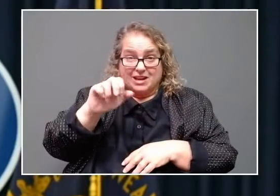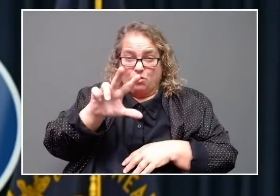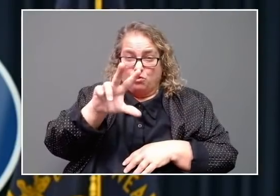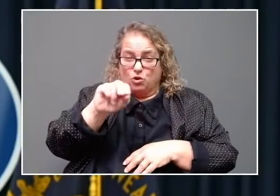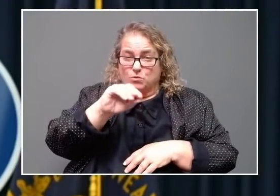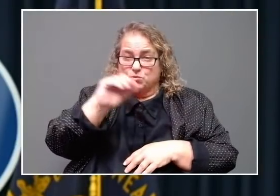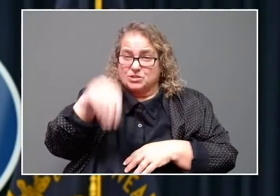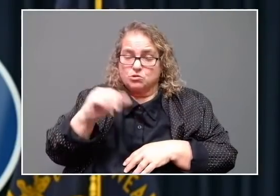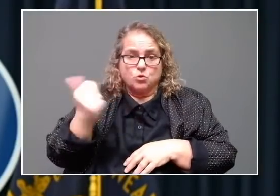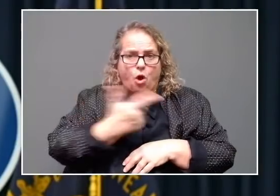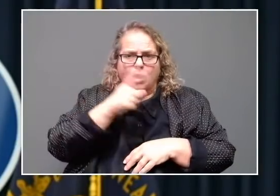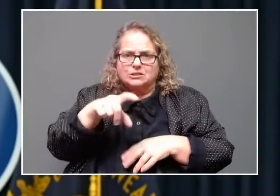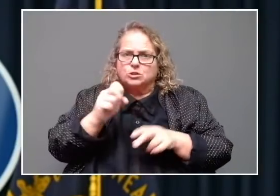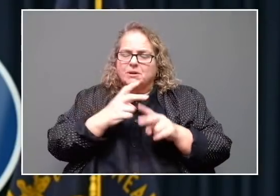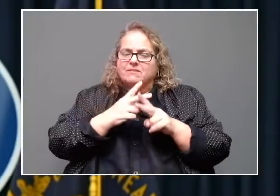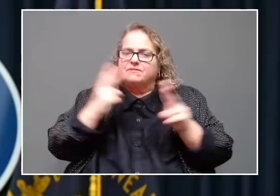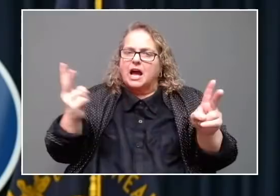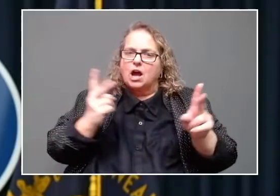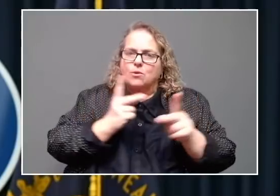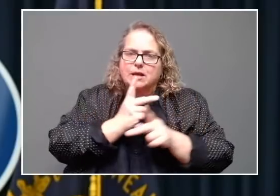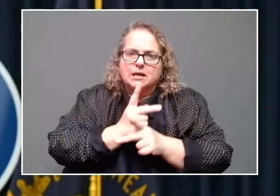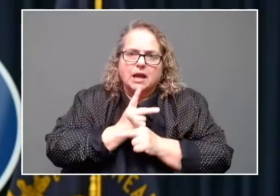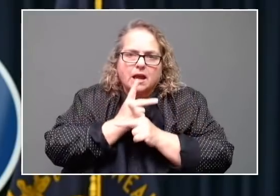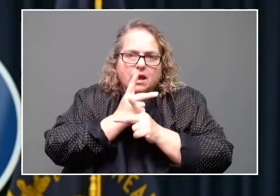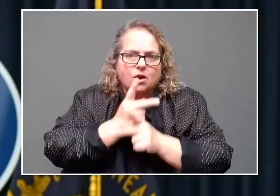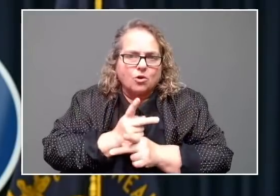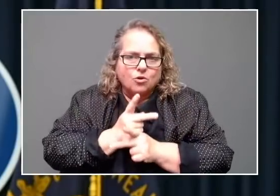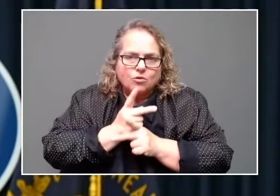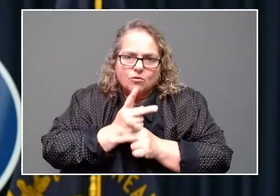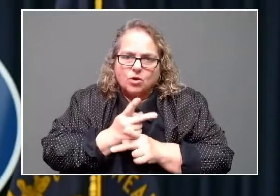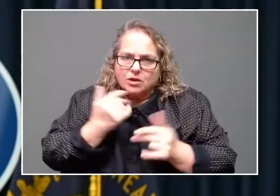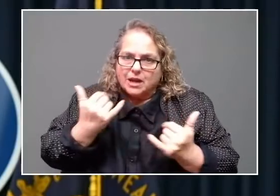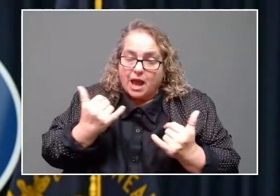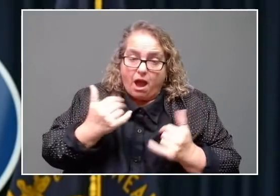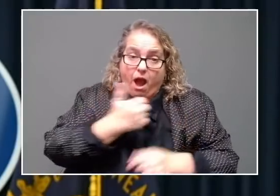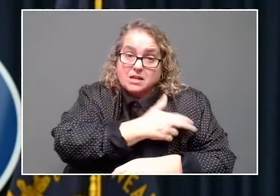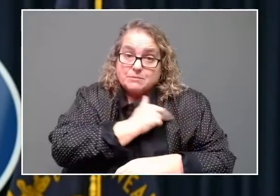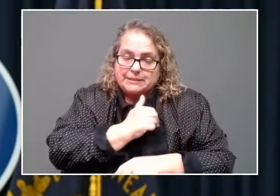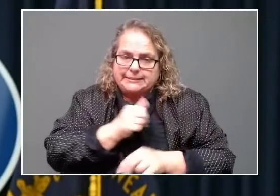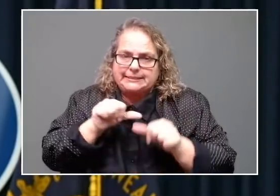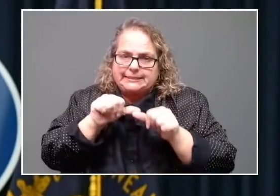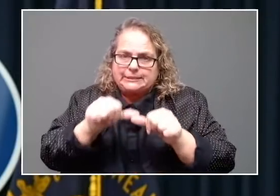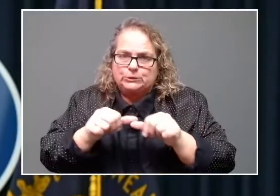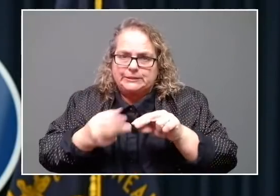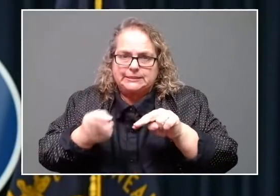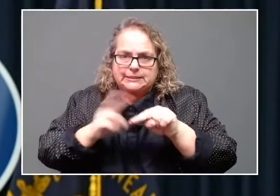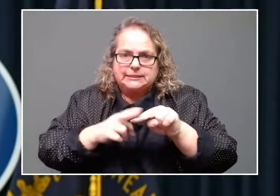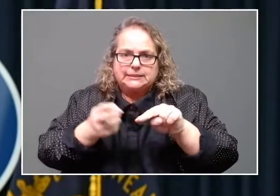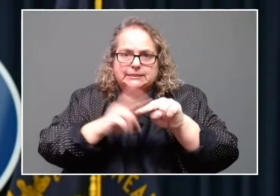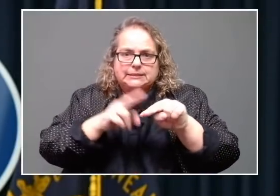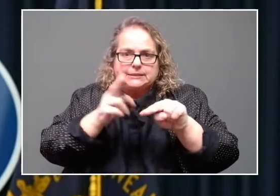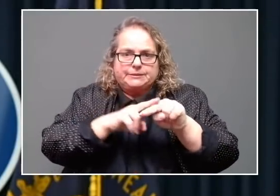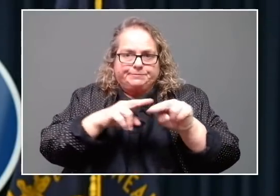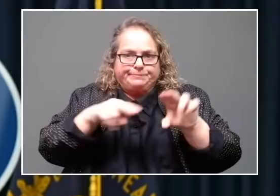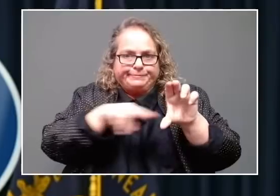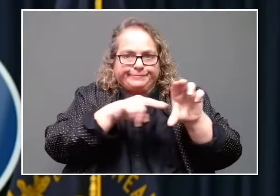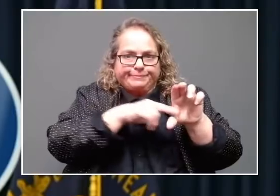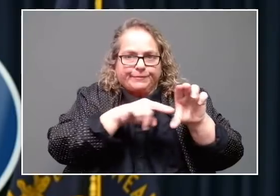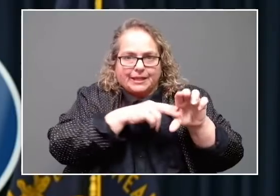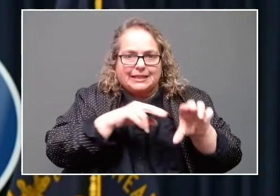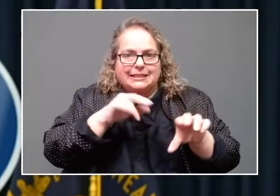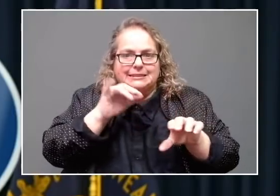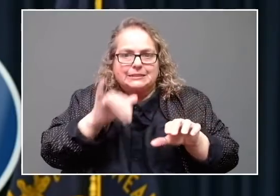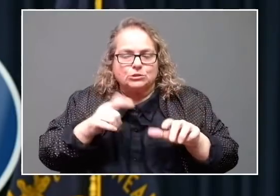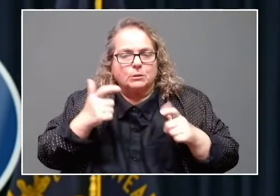you, hospitalizations continuing to go up, which is of great concern, not just to those with COVID, but anyone who